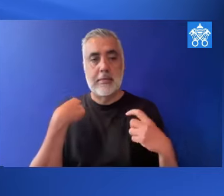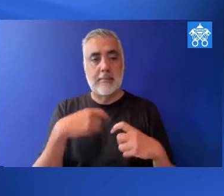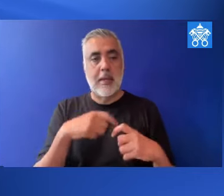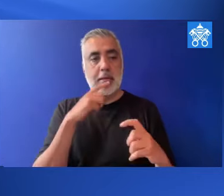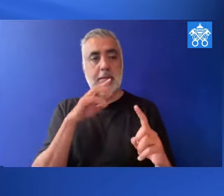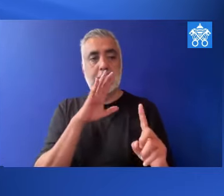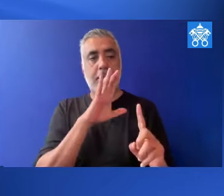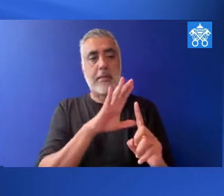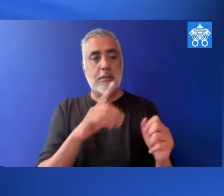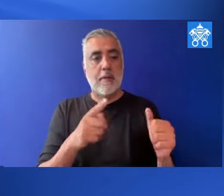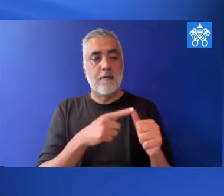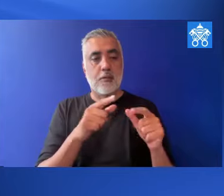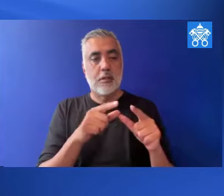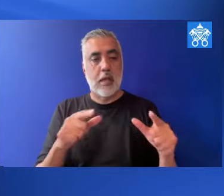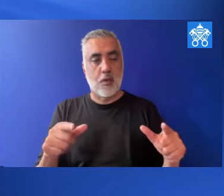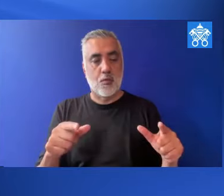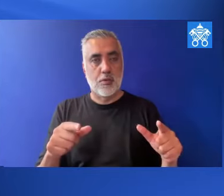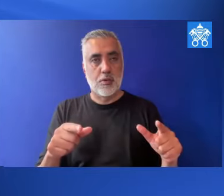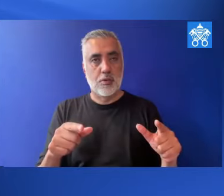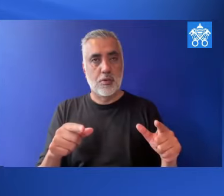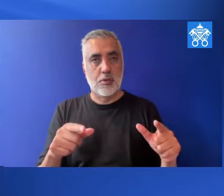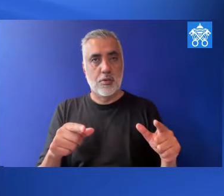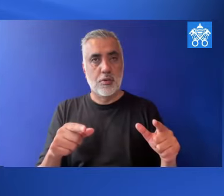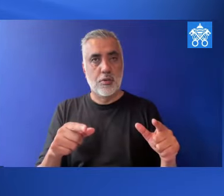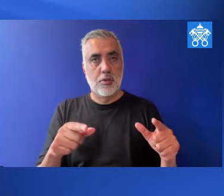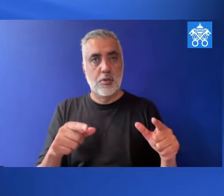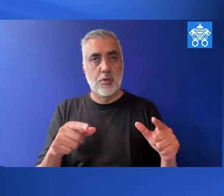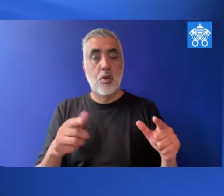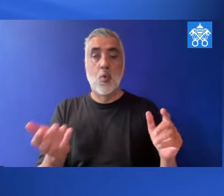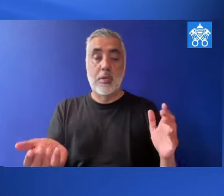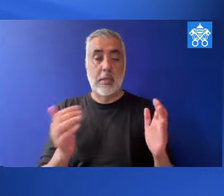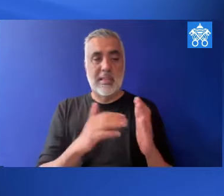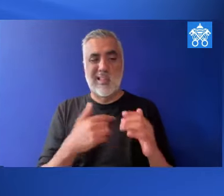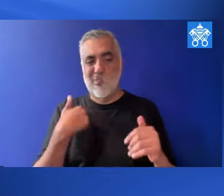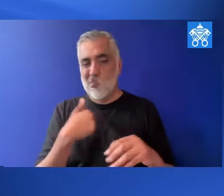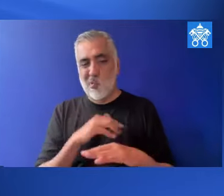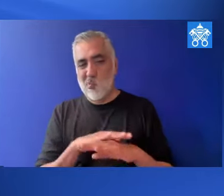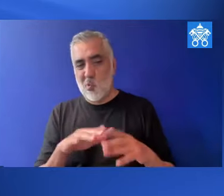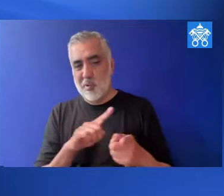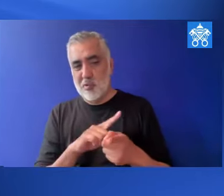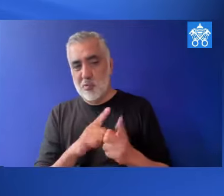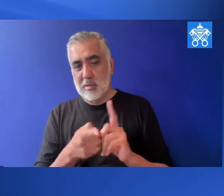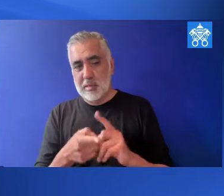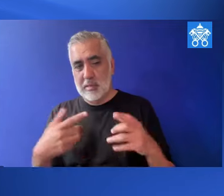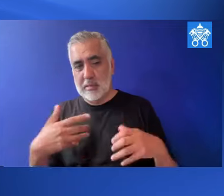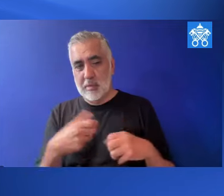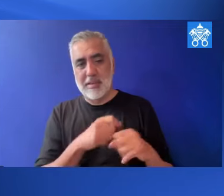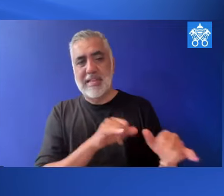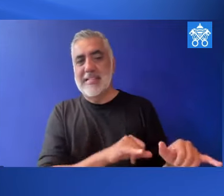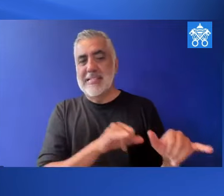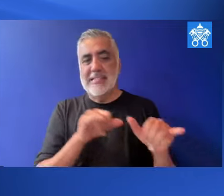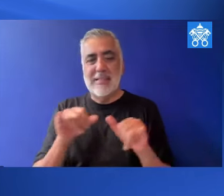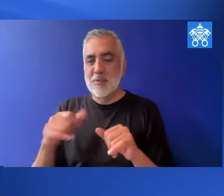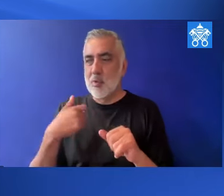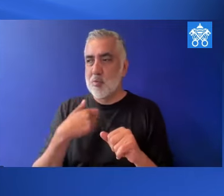his first language, his mother tongue. Once again, we won't be translating the summary. It's very similar to the one that we just